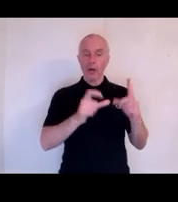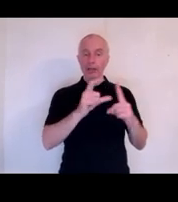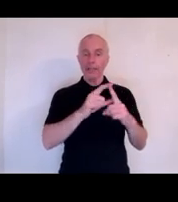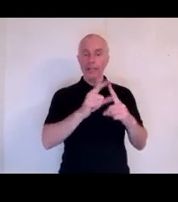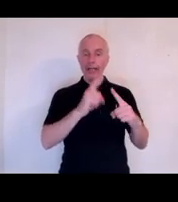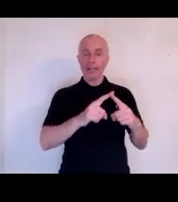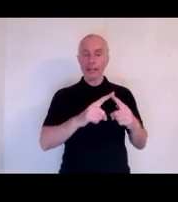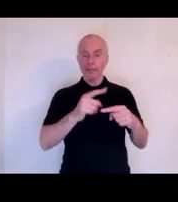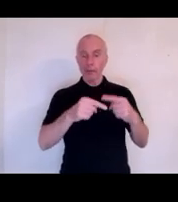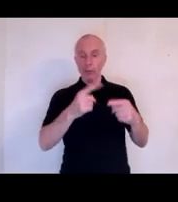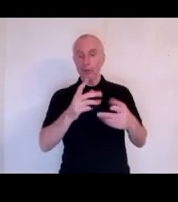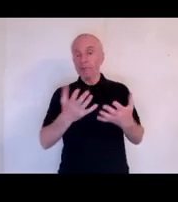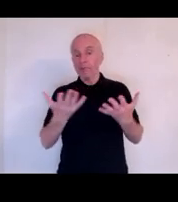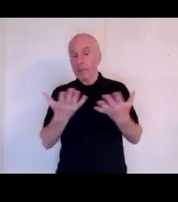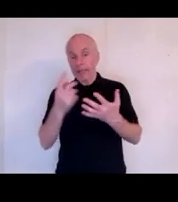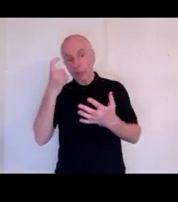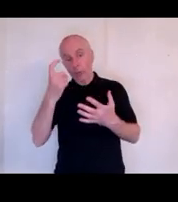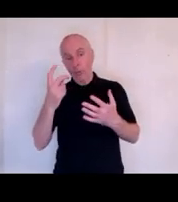us using this fuel?